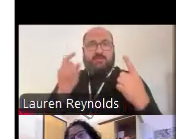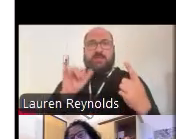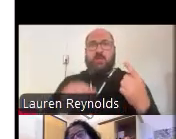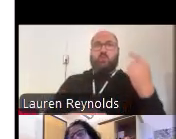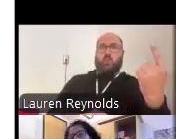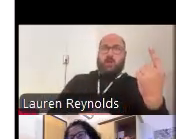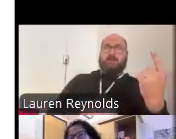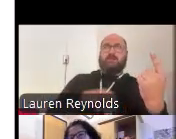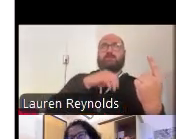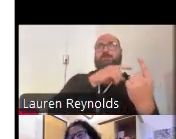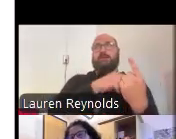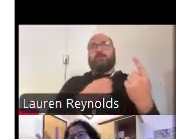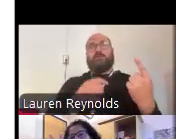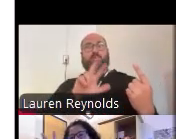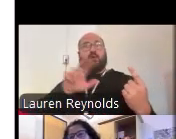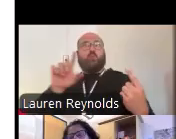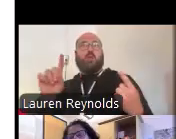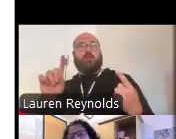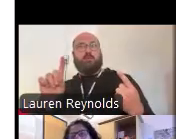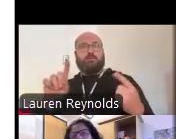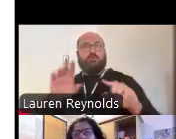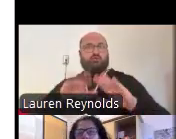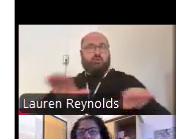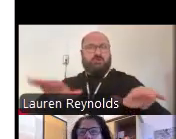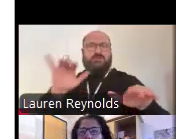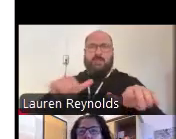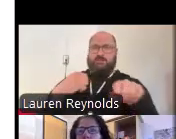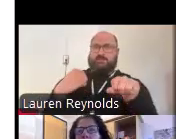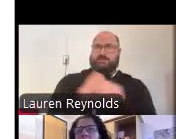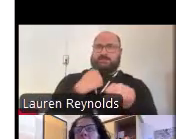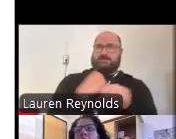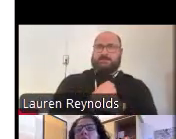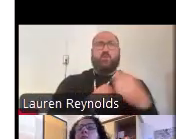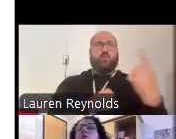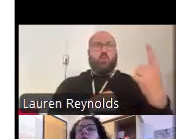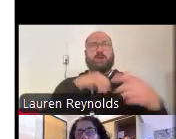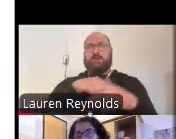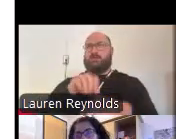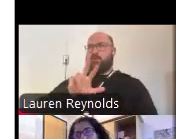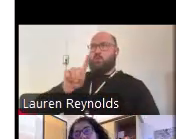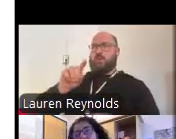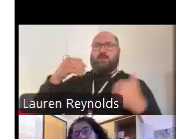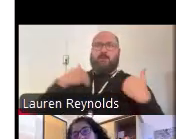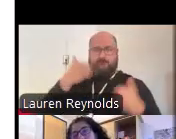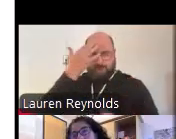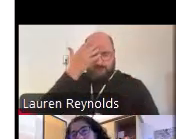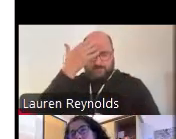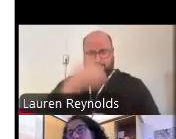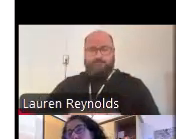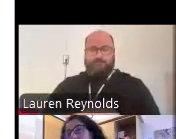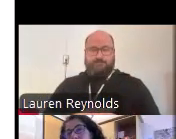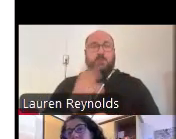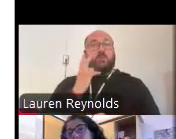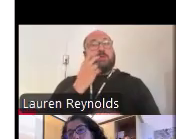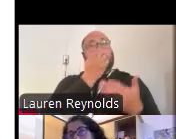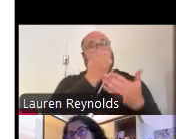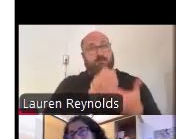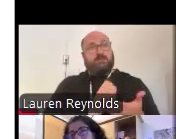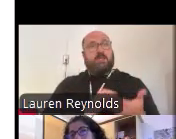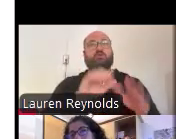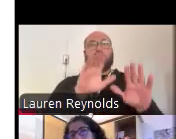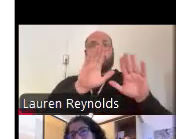children statistic. 1 in 31 8-year-old children has autism. We are seeing evidence that children with autism are being